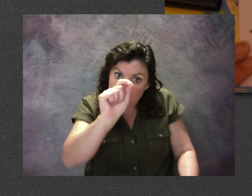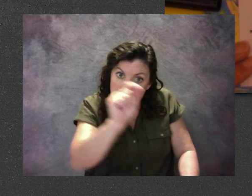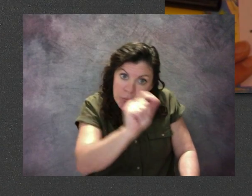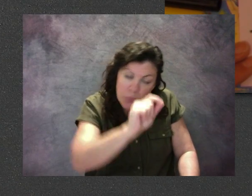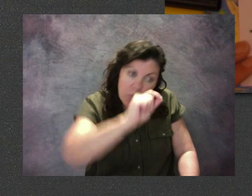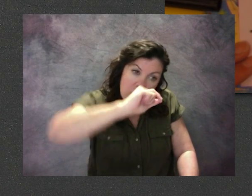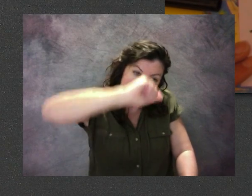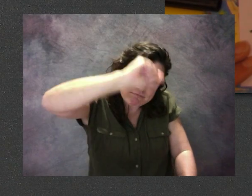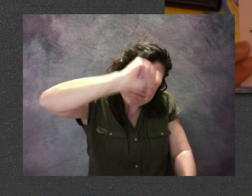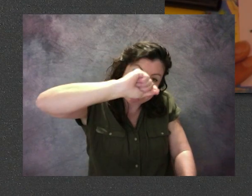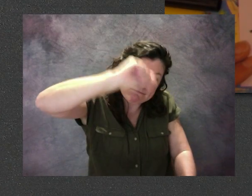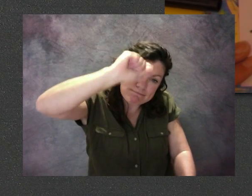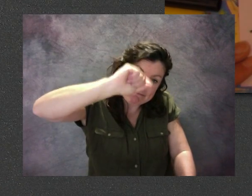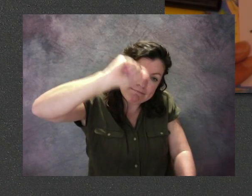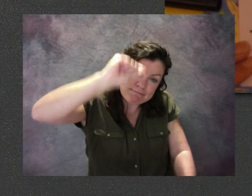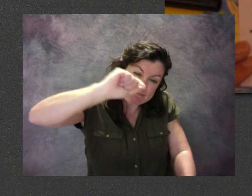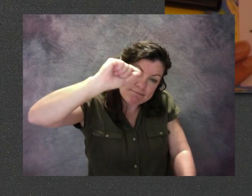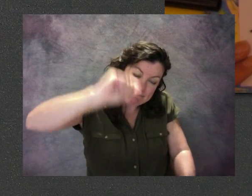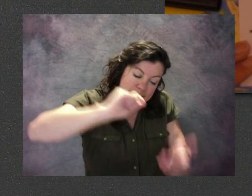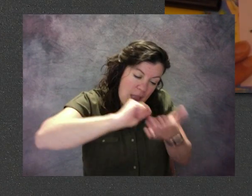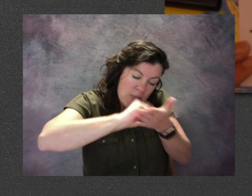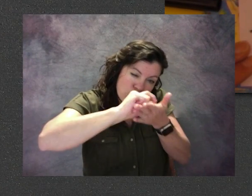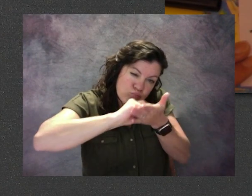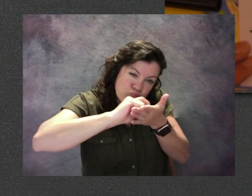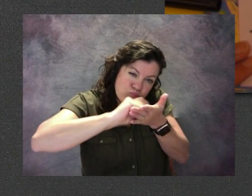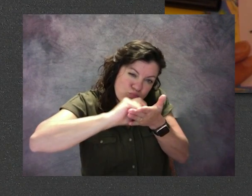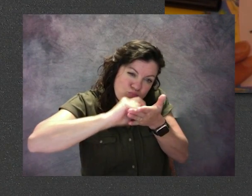in the shape.